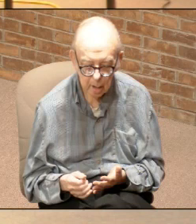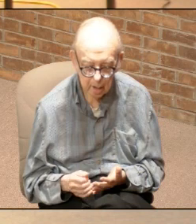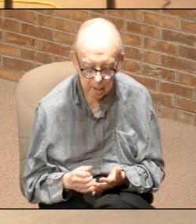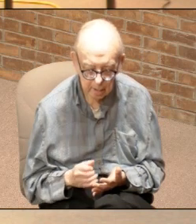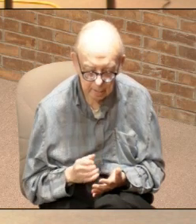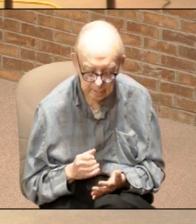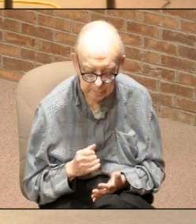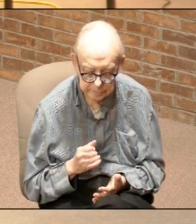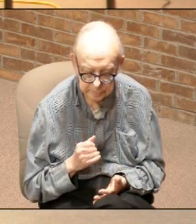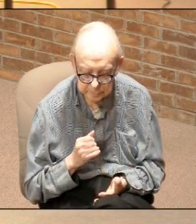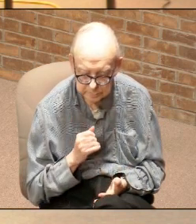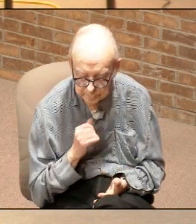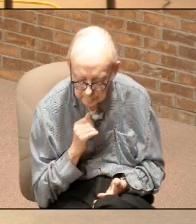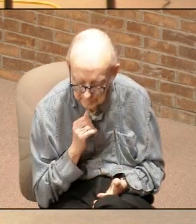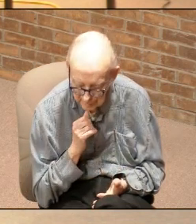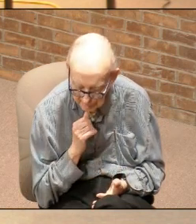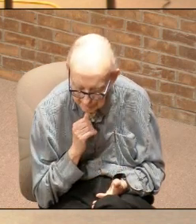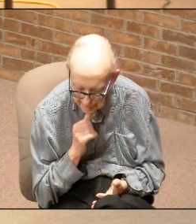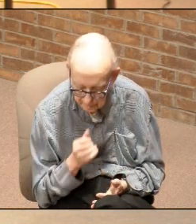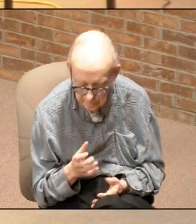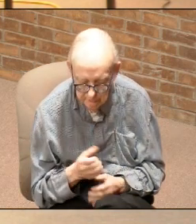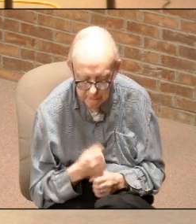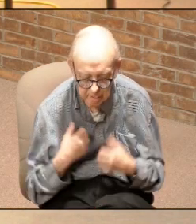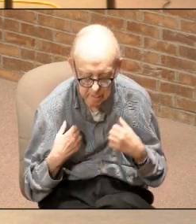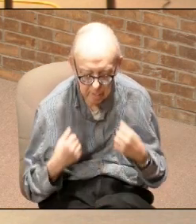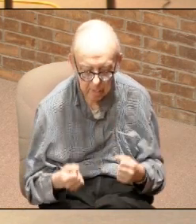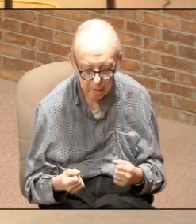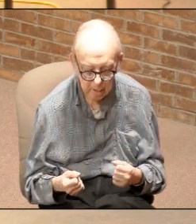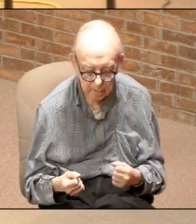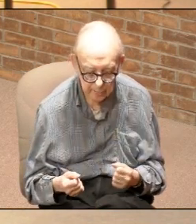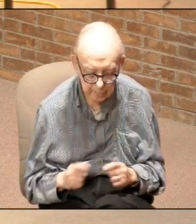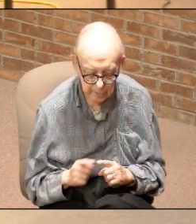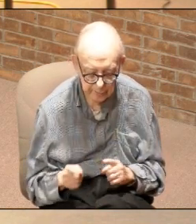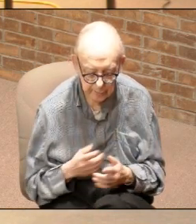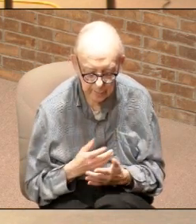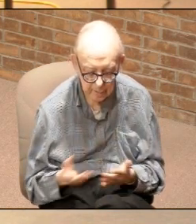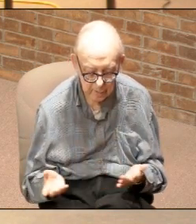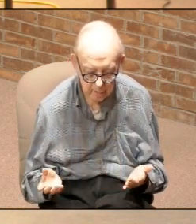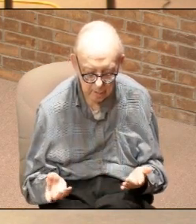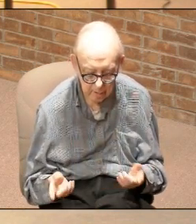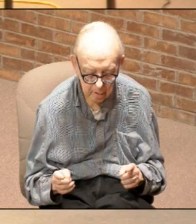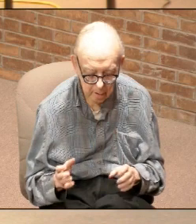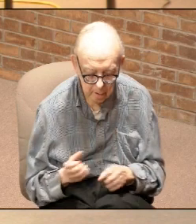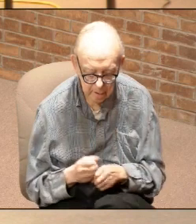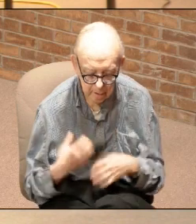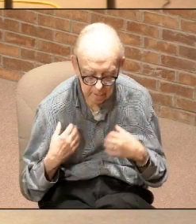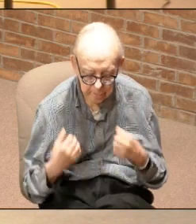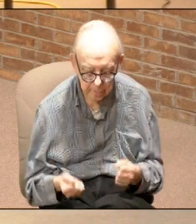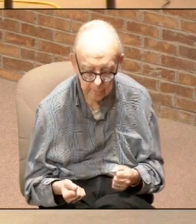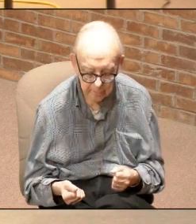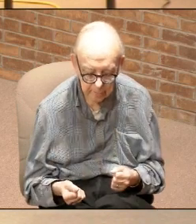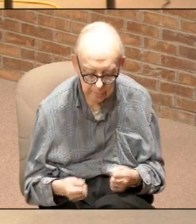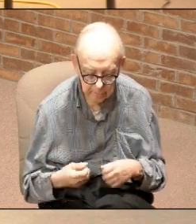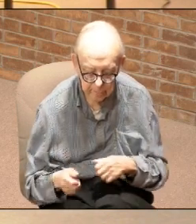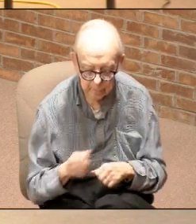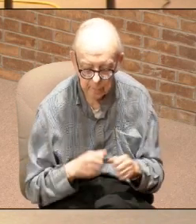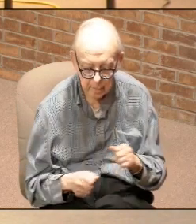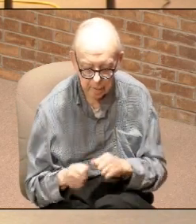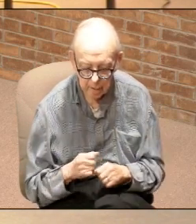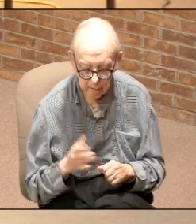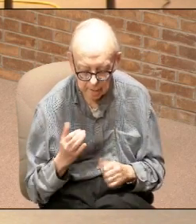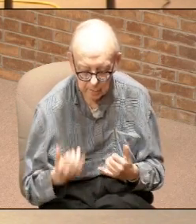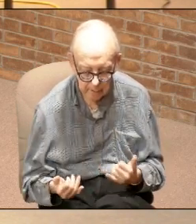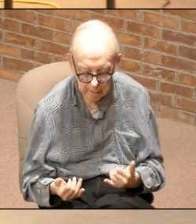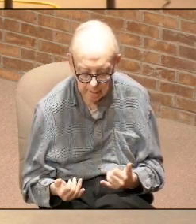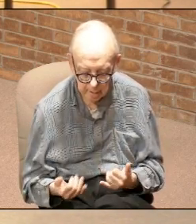not meeting they're trying to get their strength from other things when we need to give our strength to each other that's why